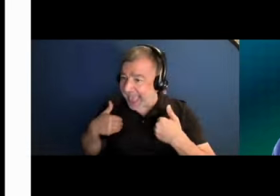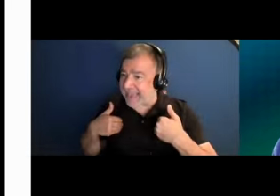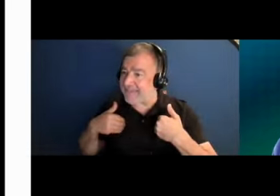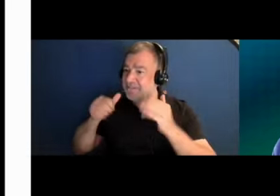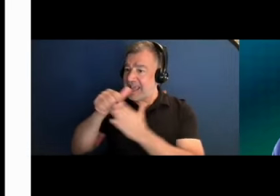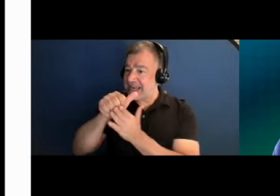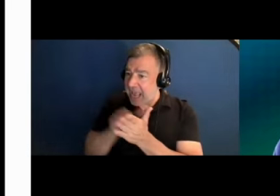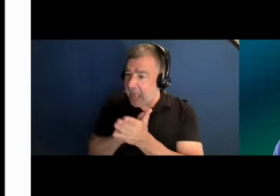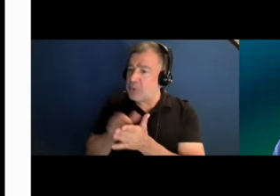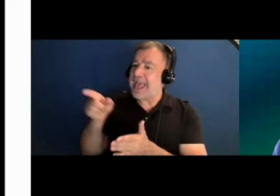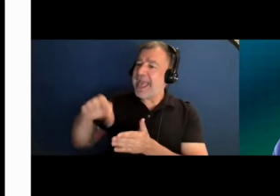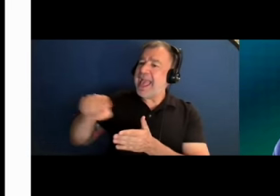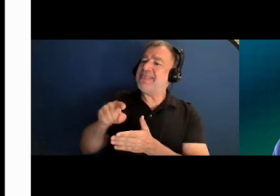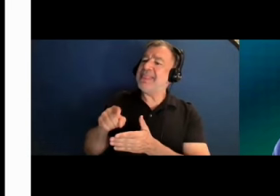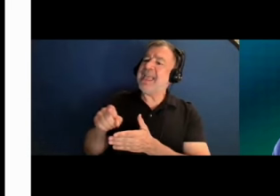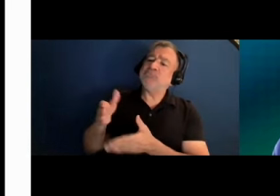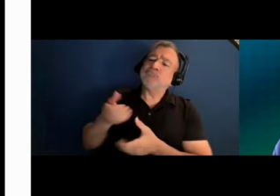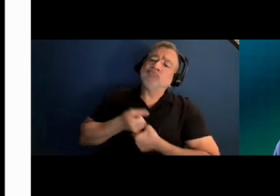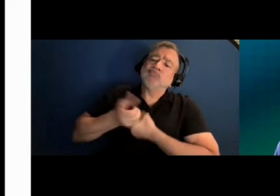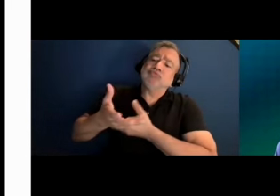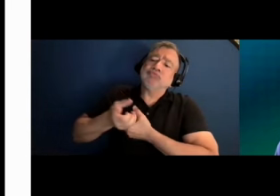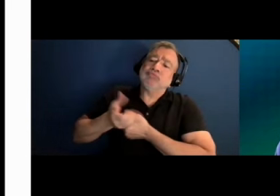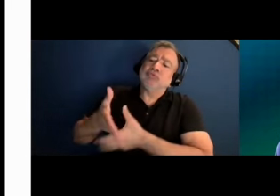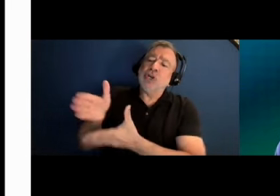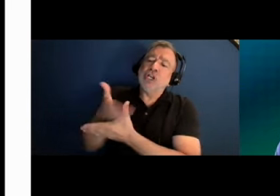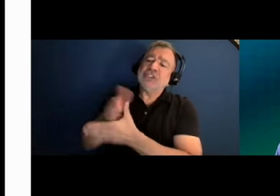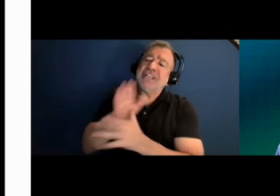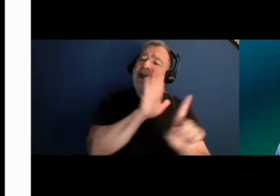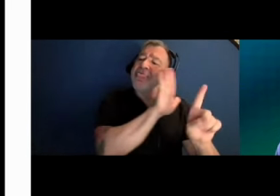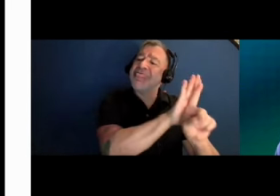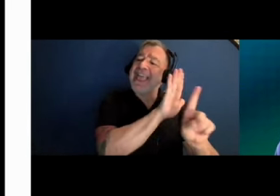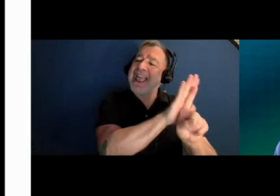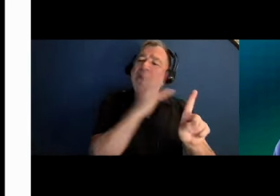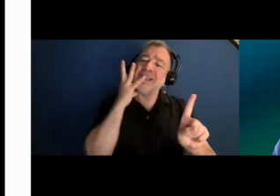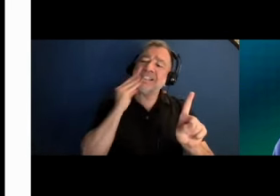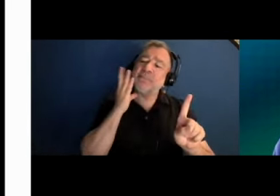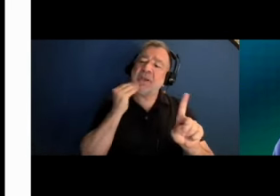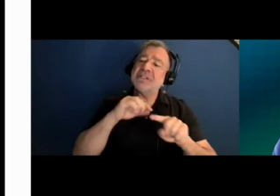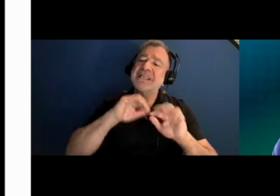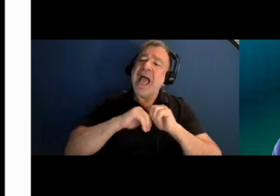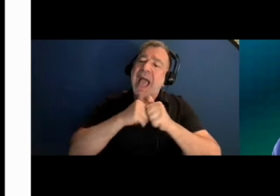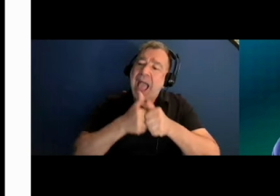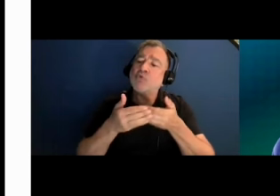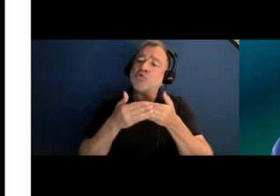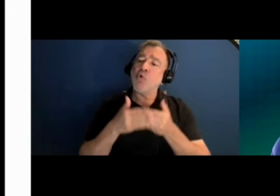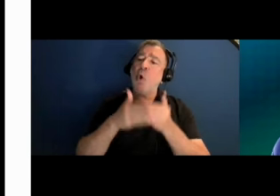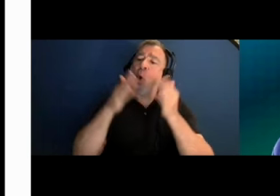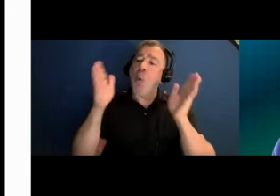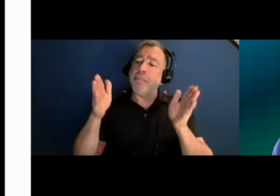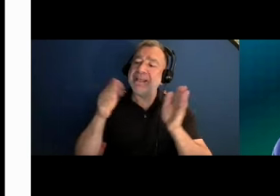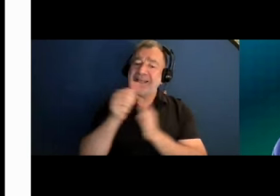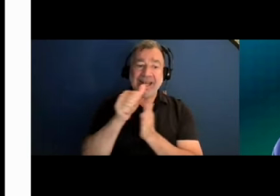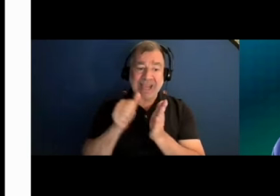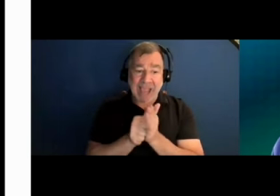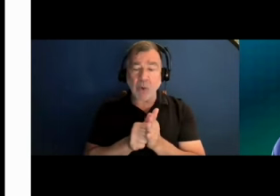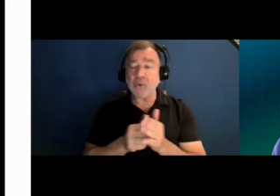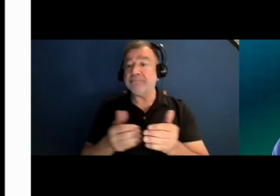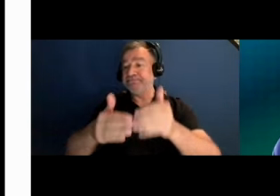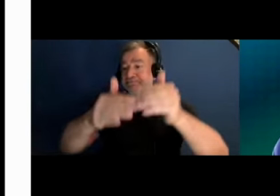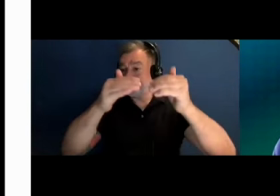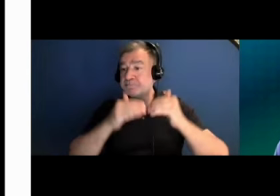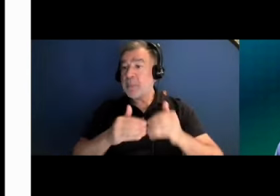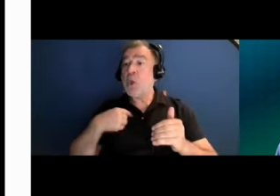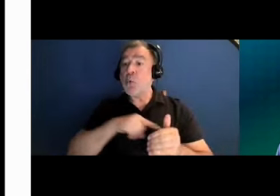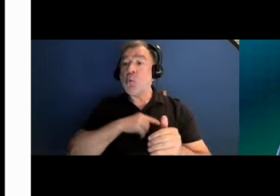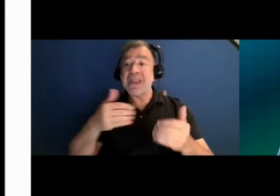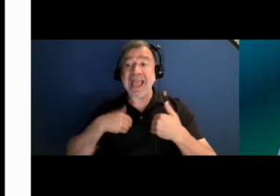their experience about opening up accounts. We have podcasts, we have webinar recordings,